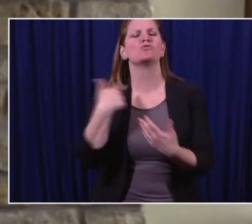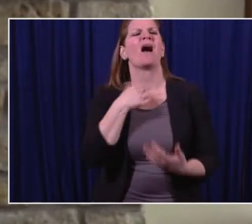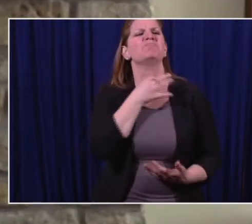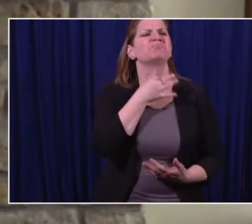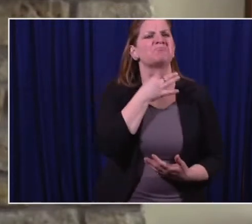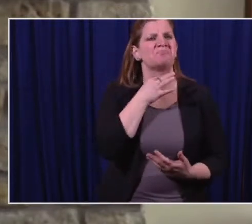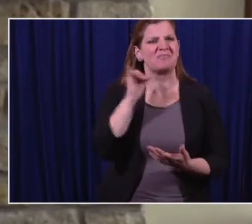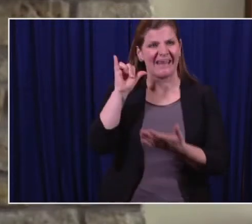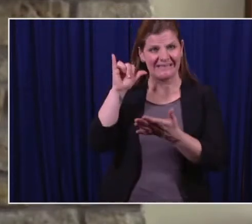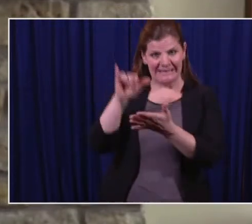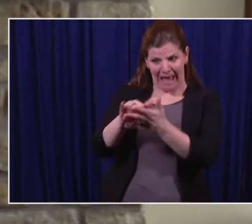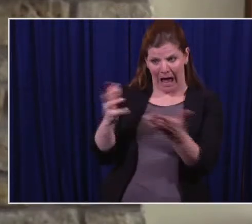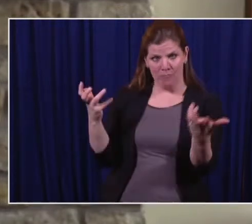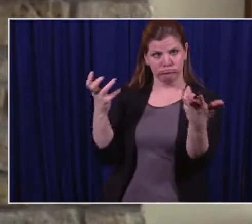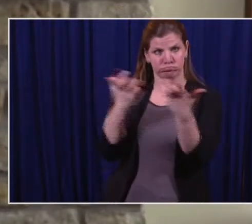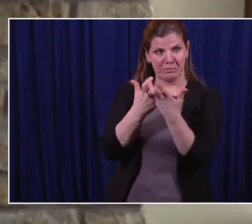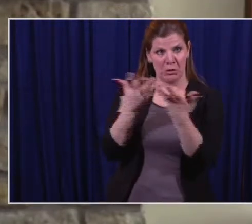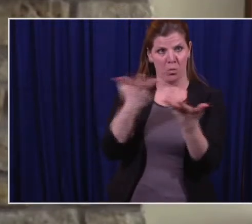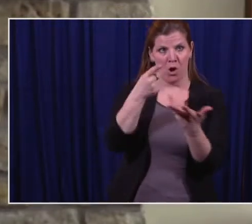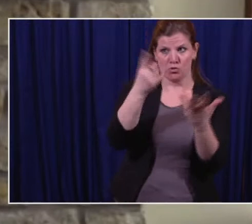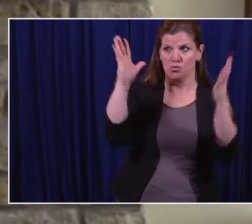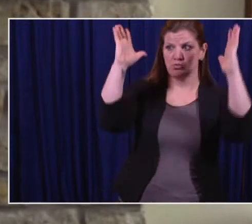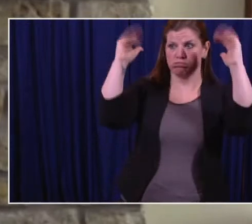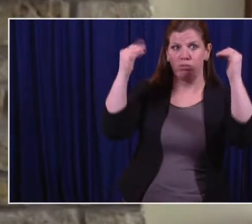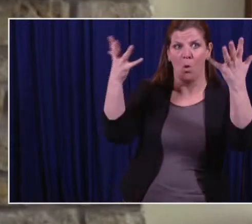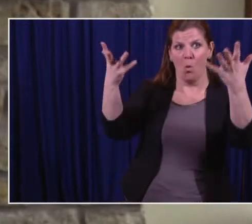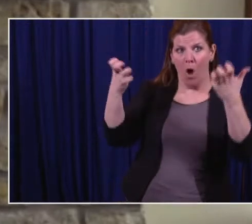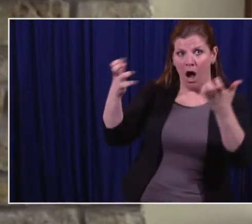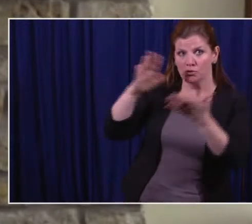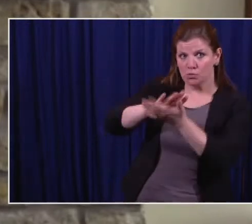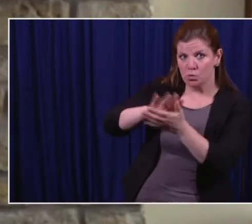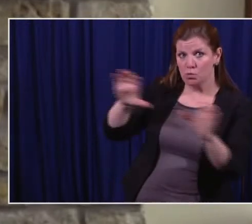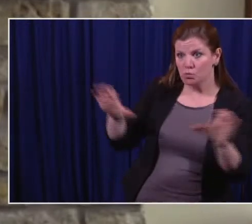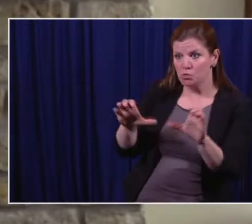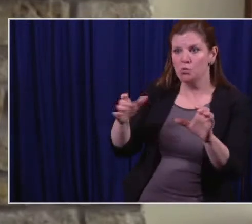them, or you're satisfied they're doing what they should be doing.